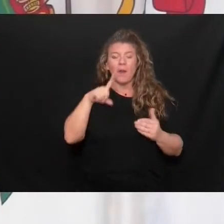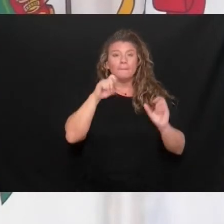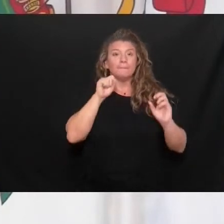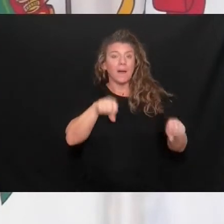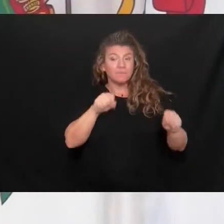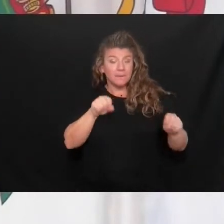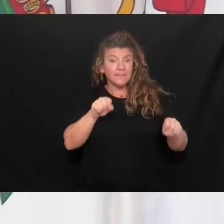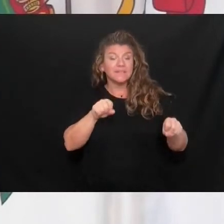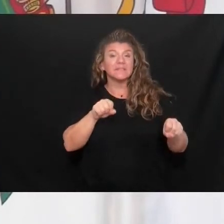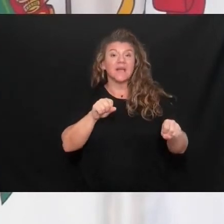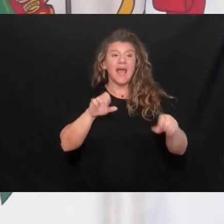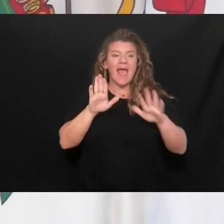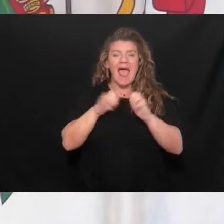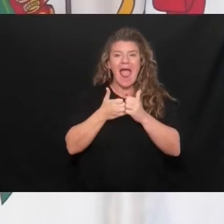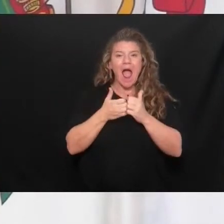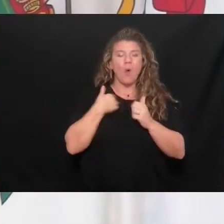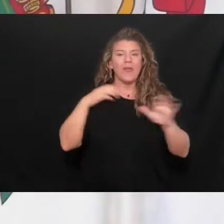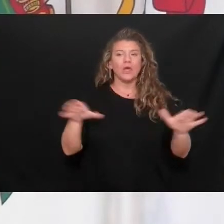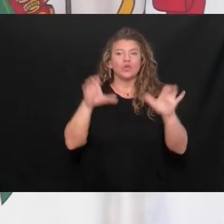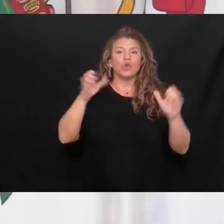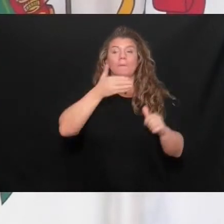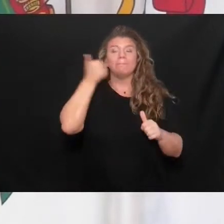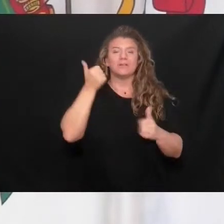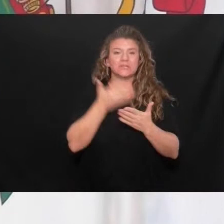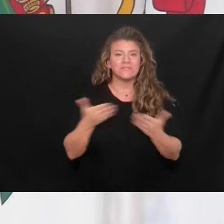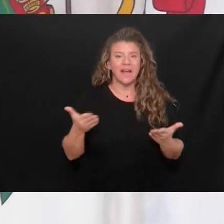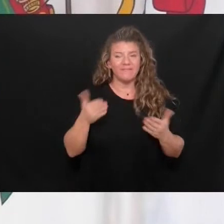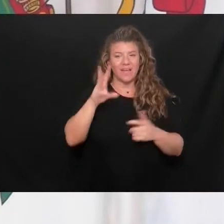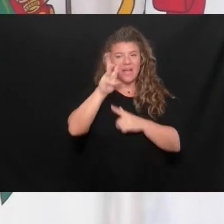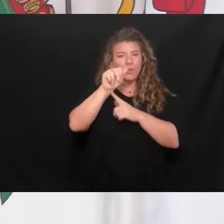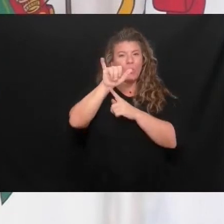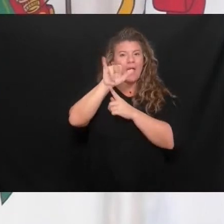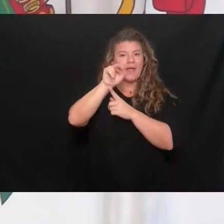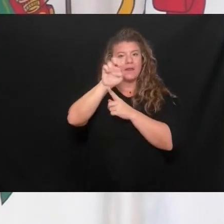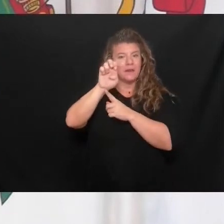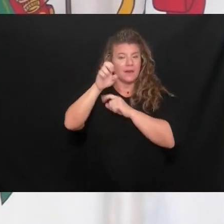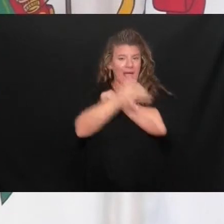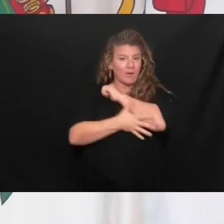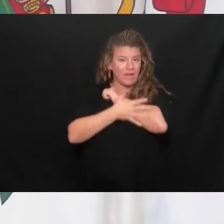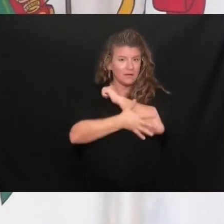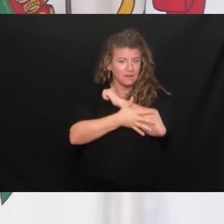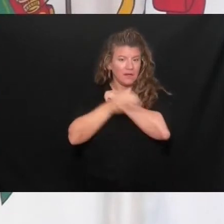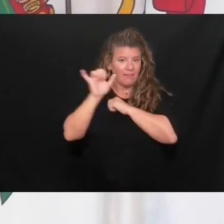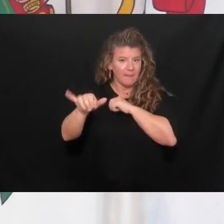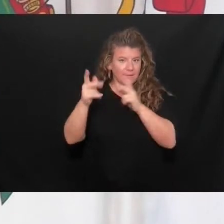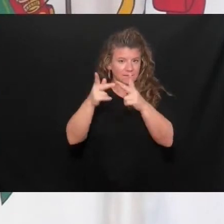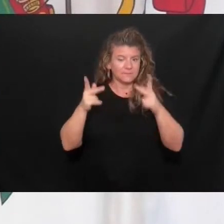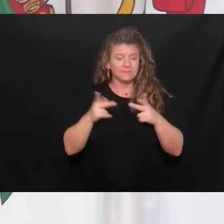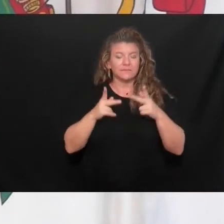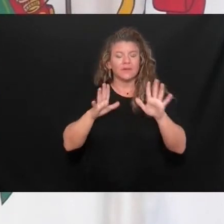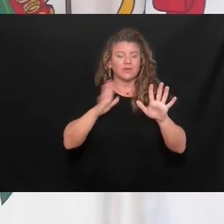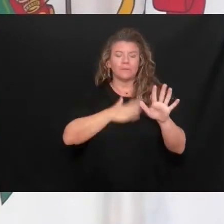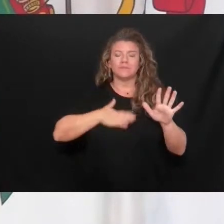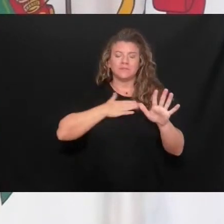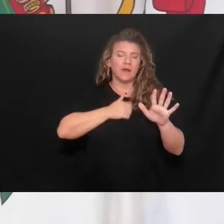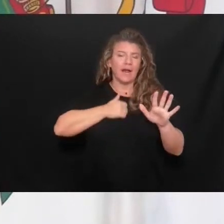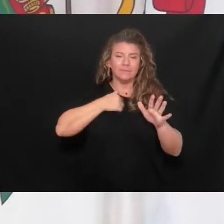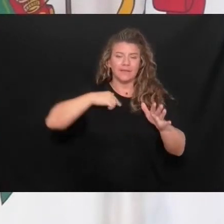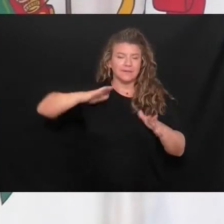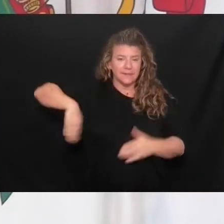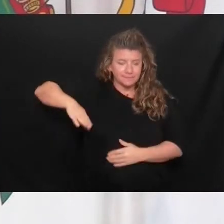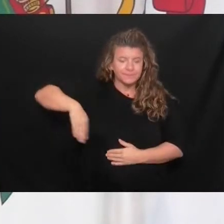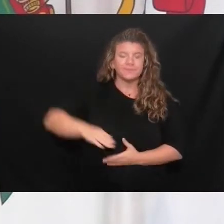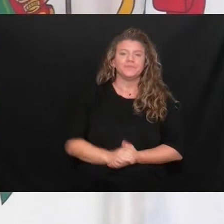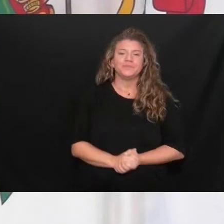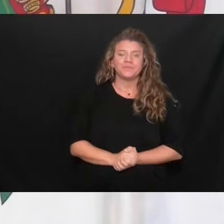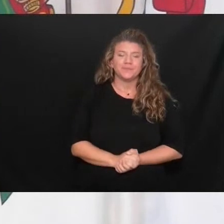possibilities, of how we can do better stuff in Wayne County, and so forgive me for being late.